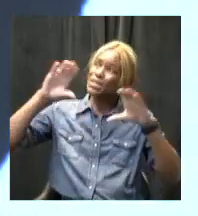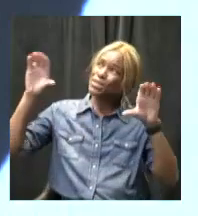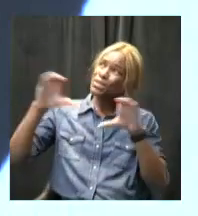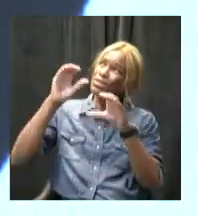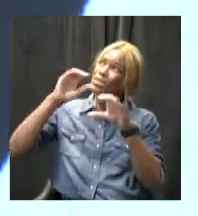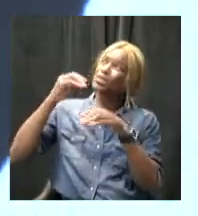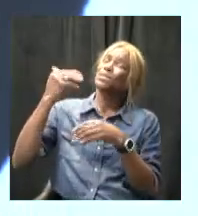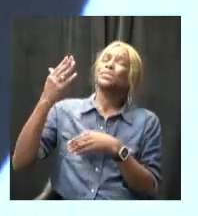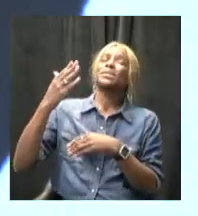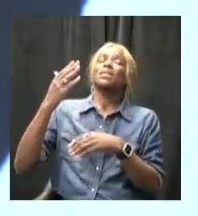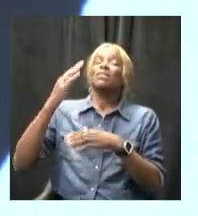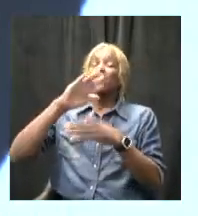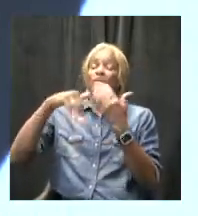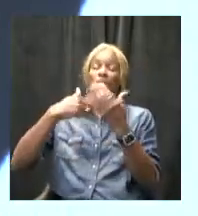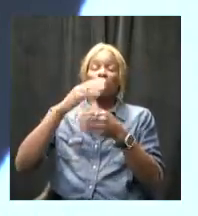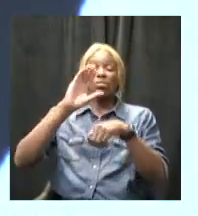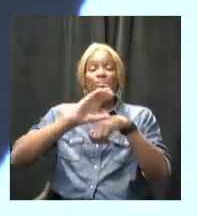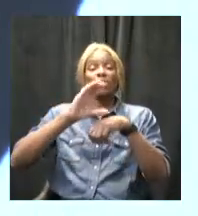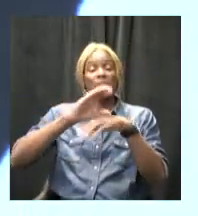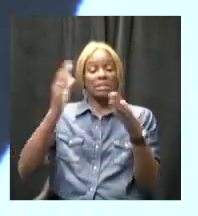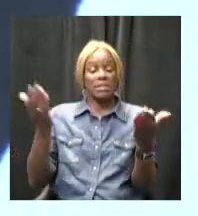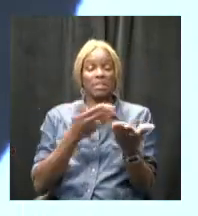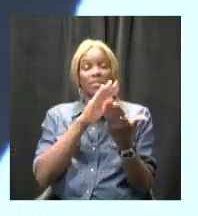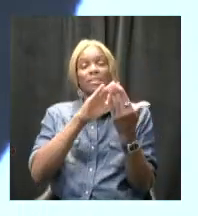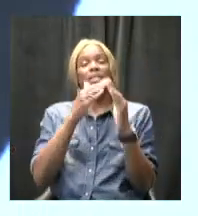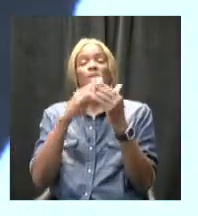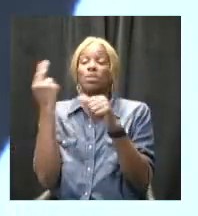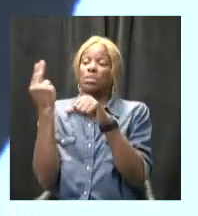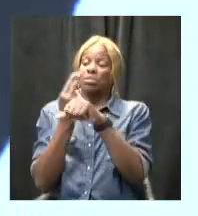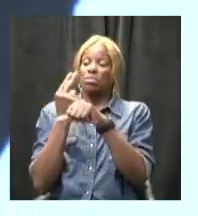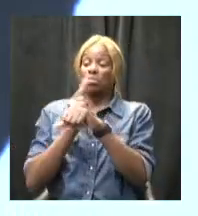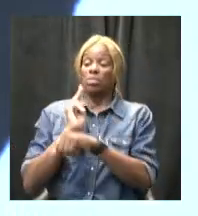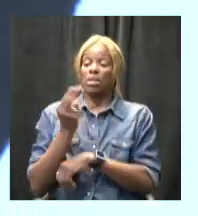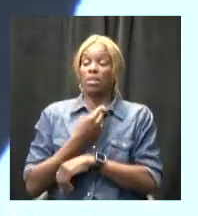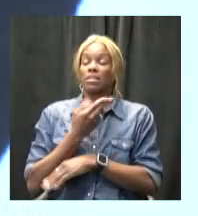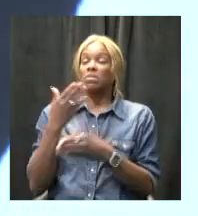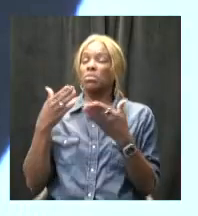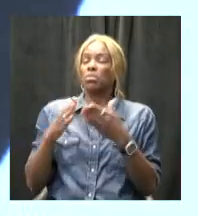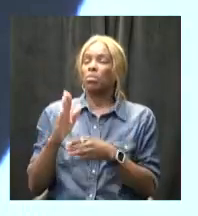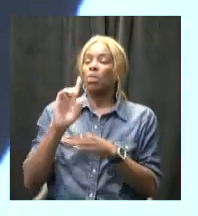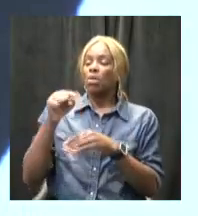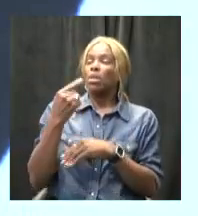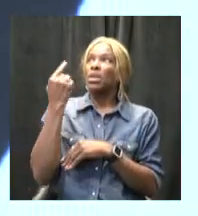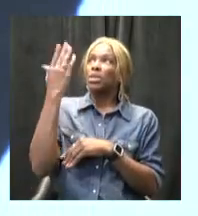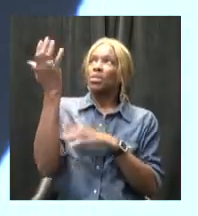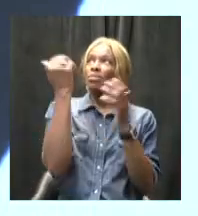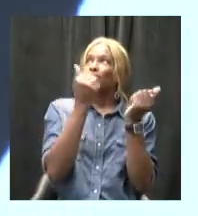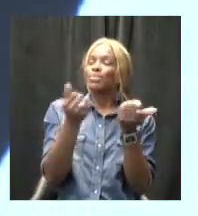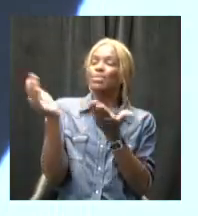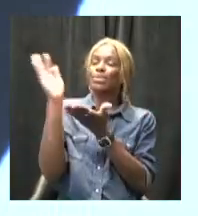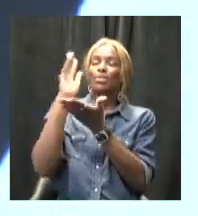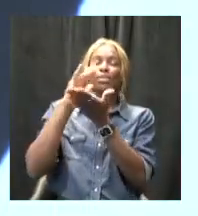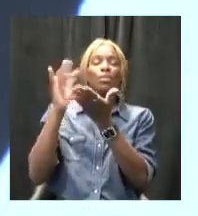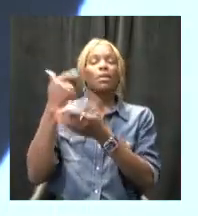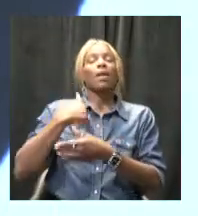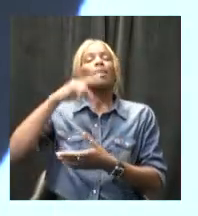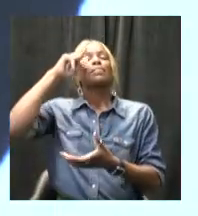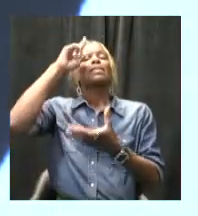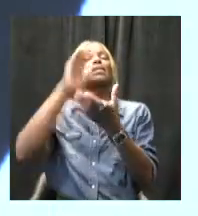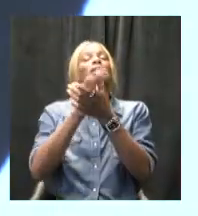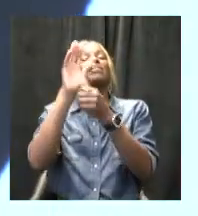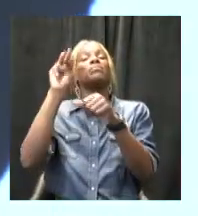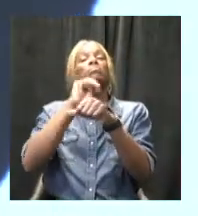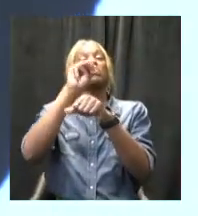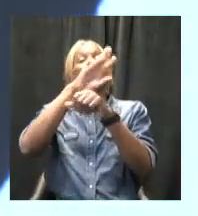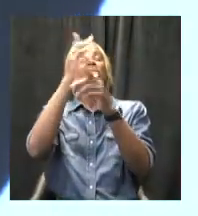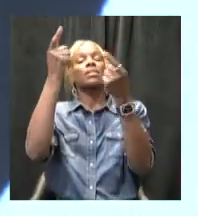do it for every church in our city. God, use us in a way that only you can get the glory of. I believe miracles can